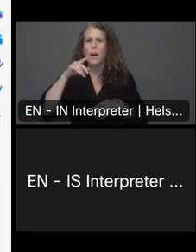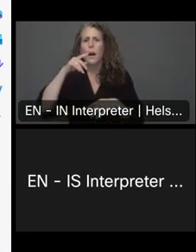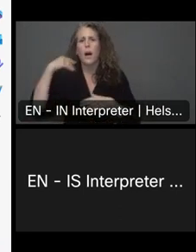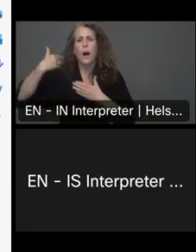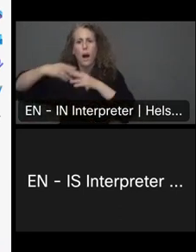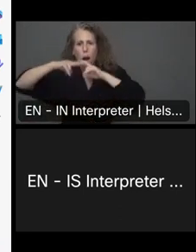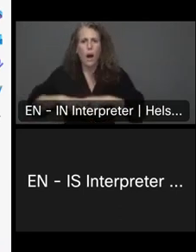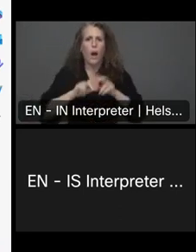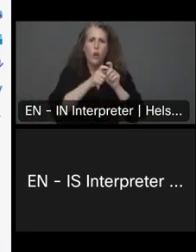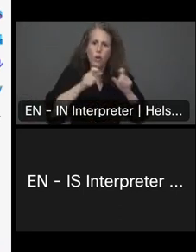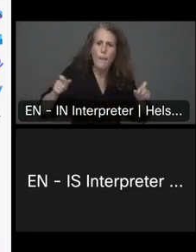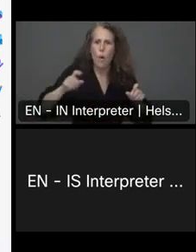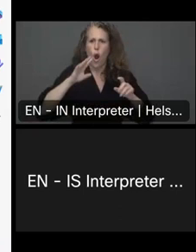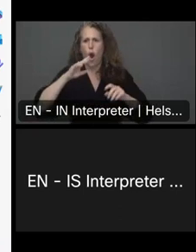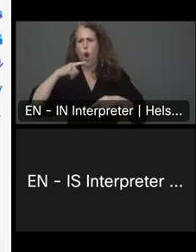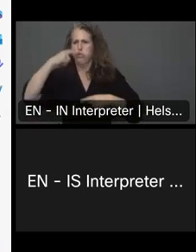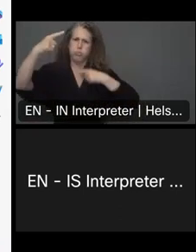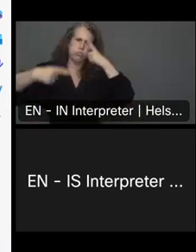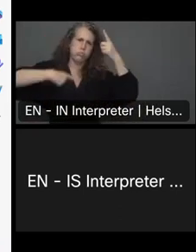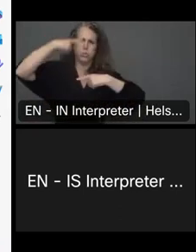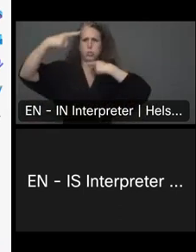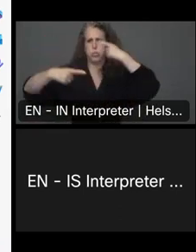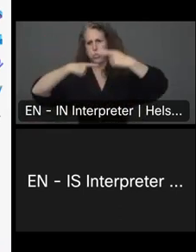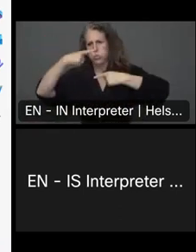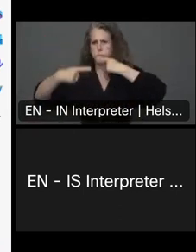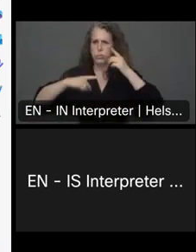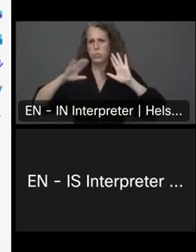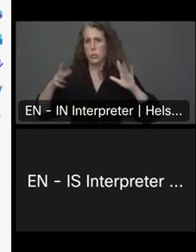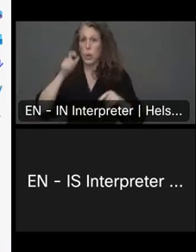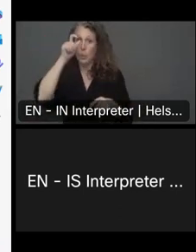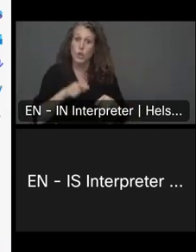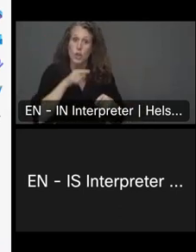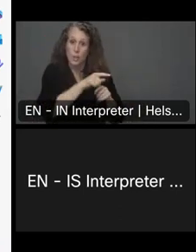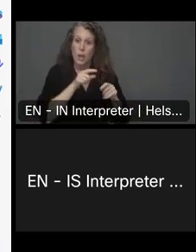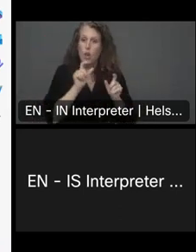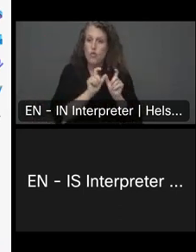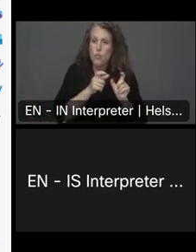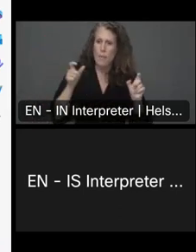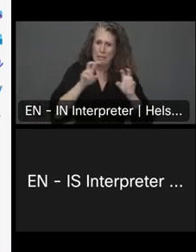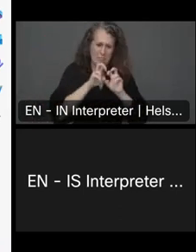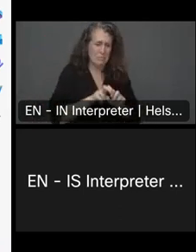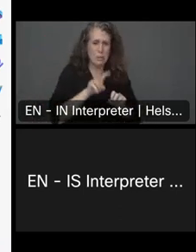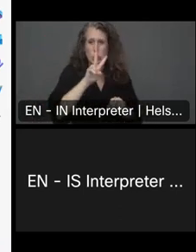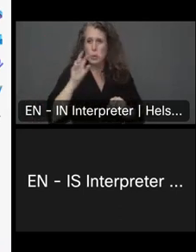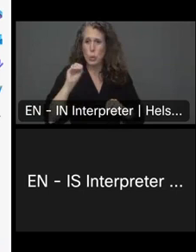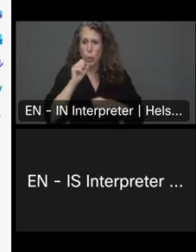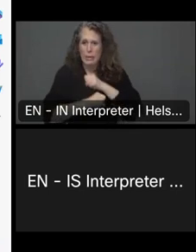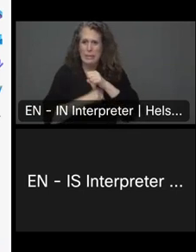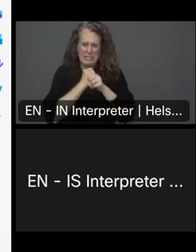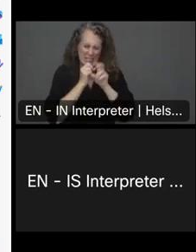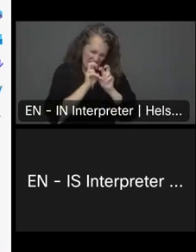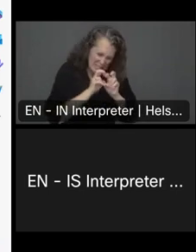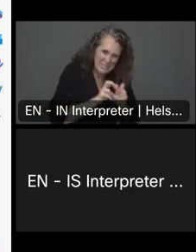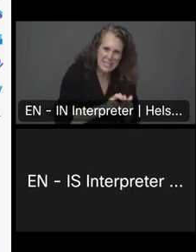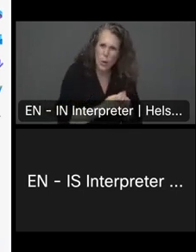what they say is you have a grammarian who works for 20 years on a particular topic